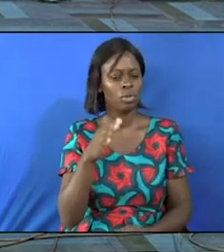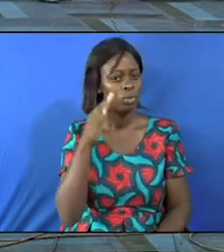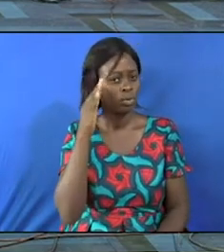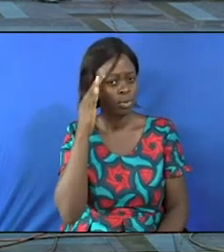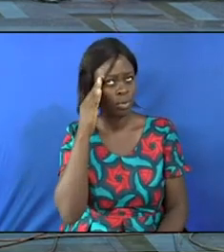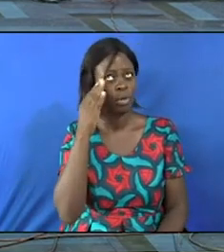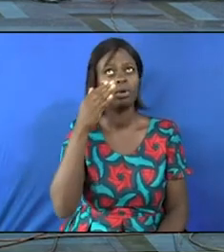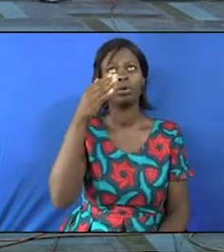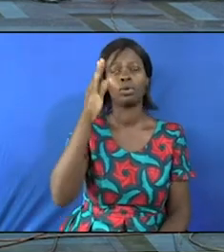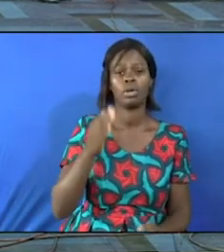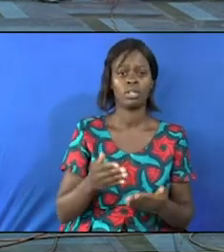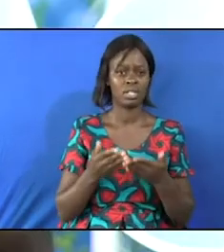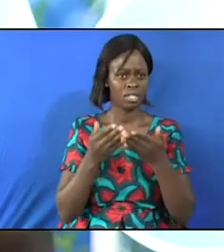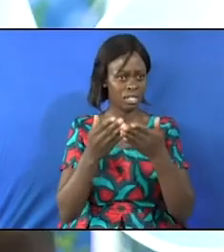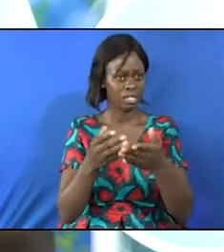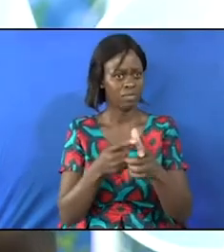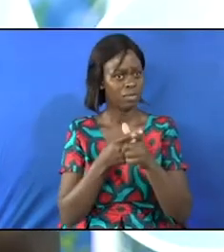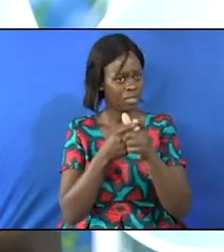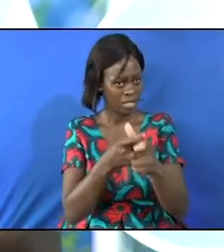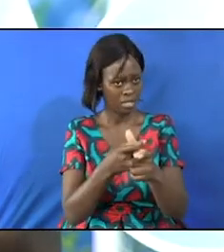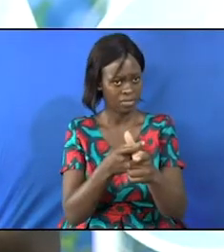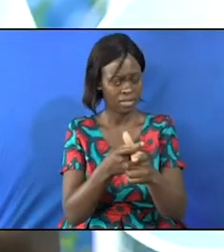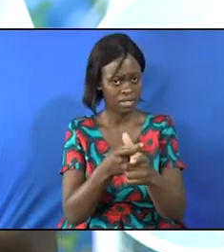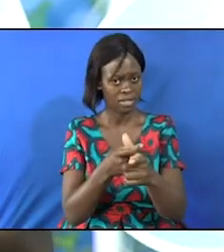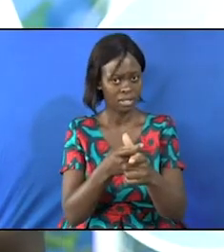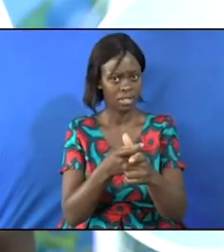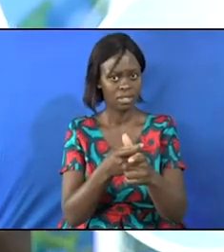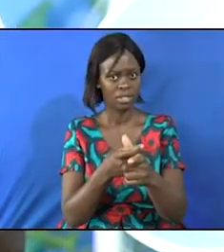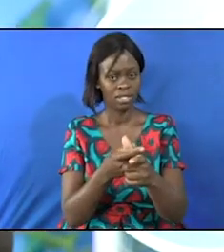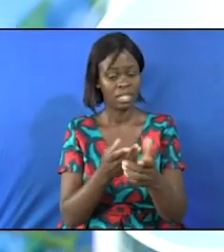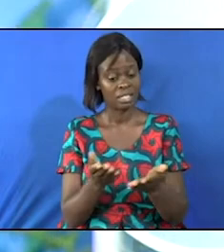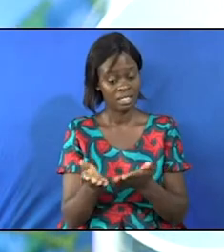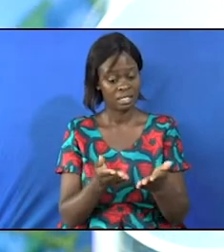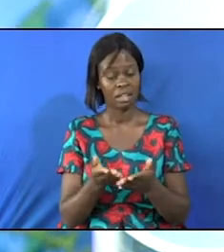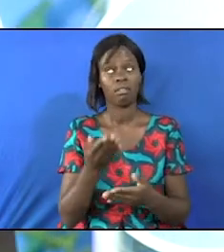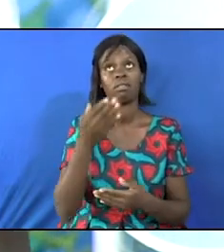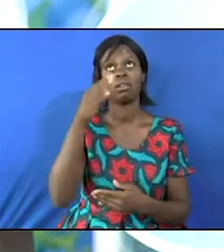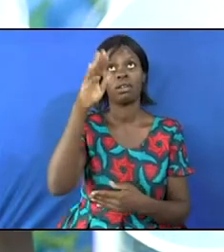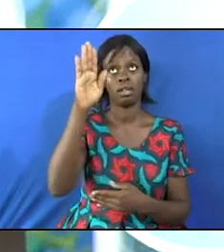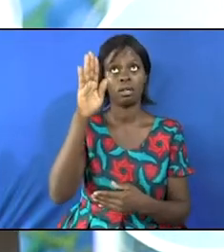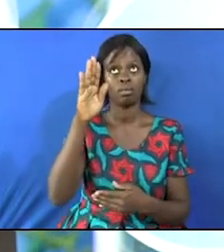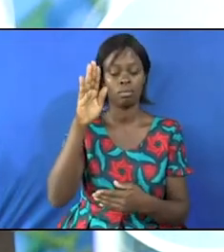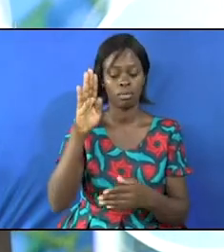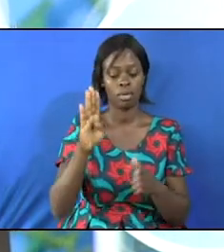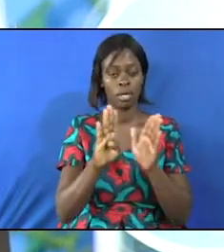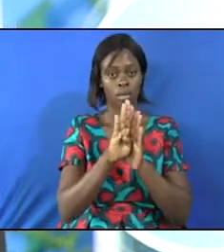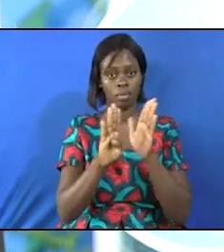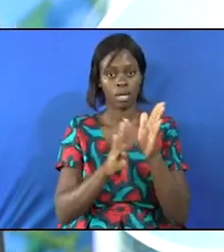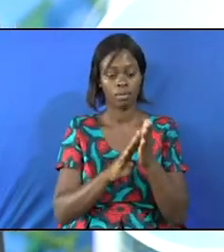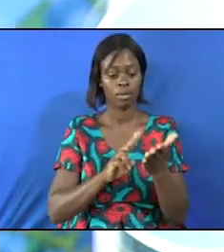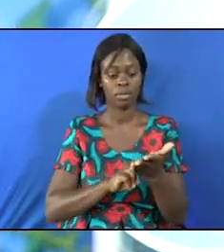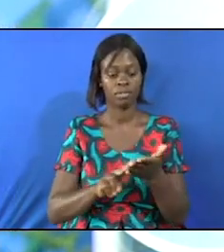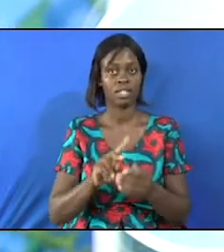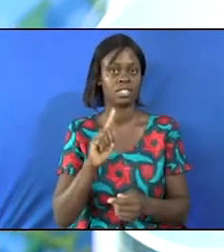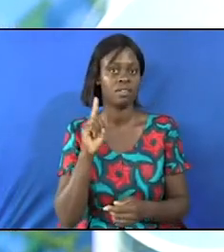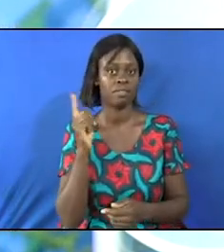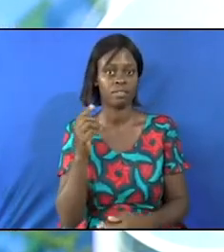God has given each one of us a gift to use in his service? The book of 1